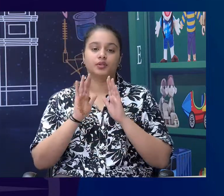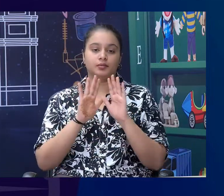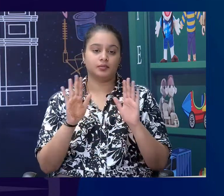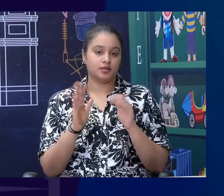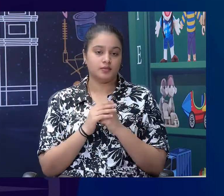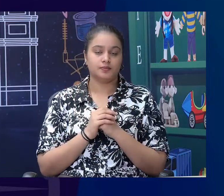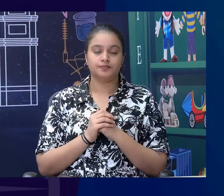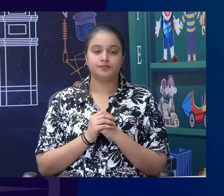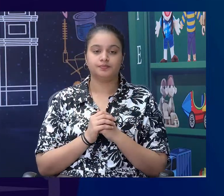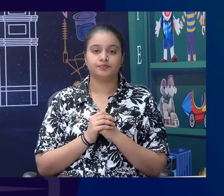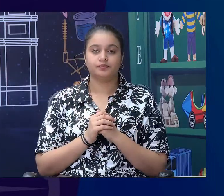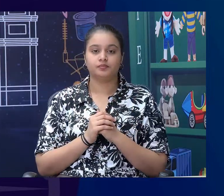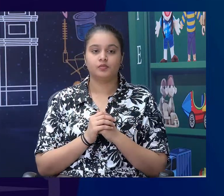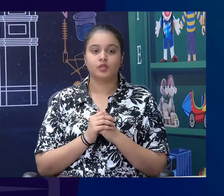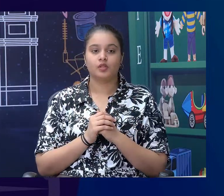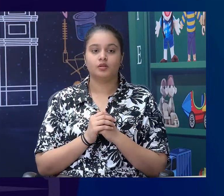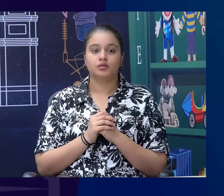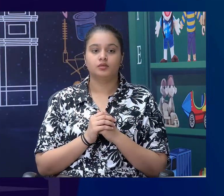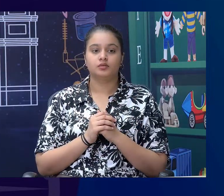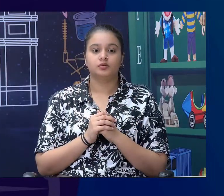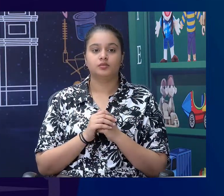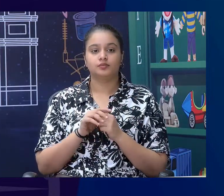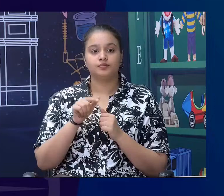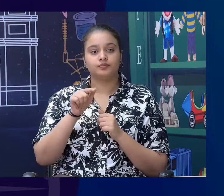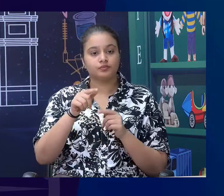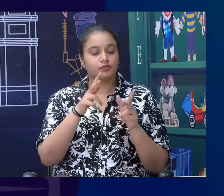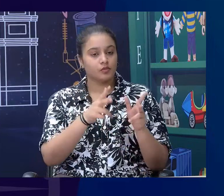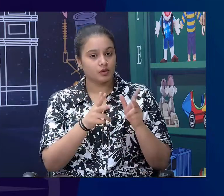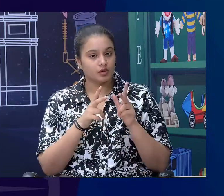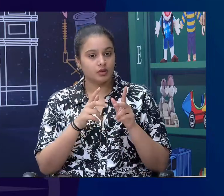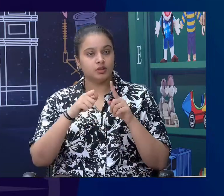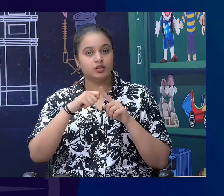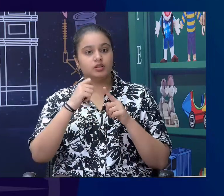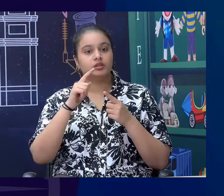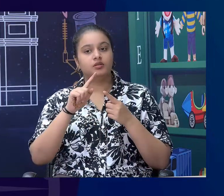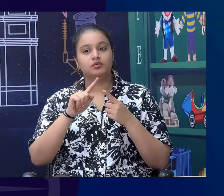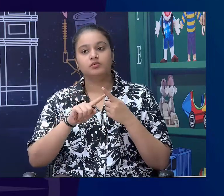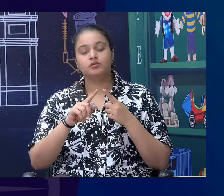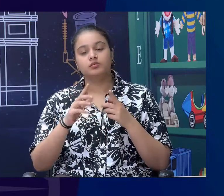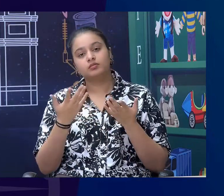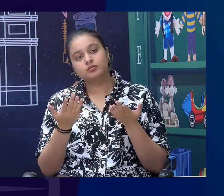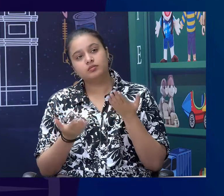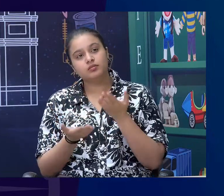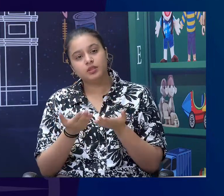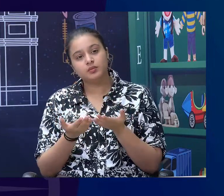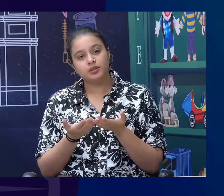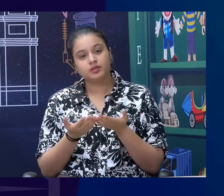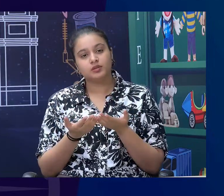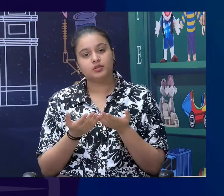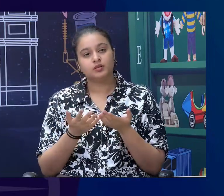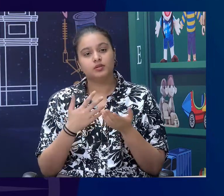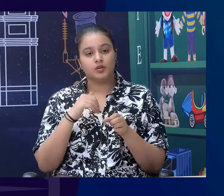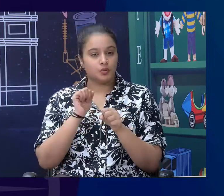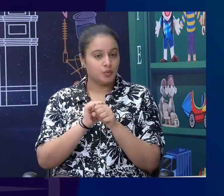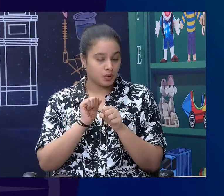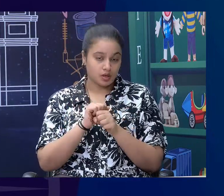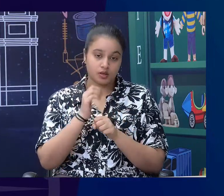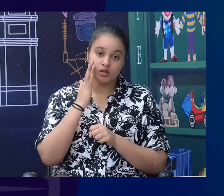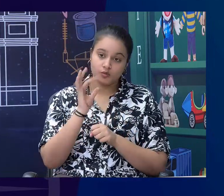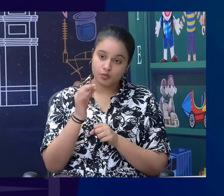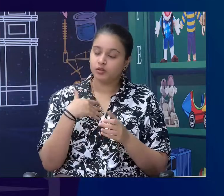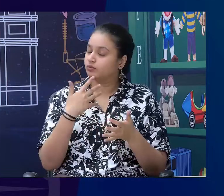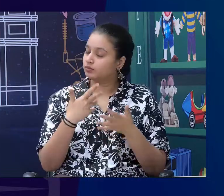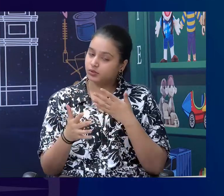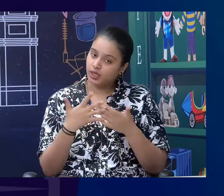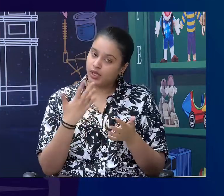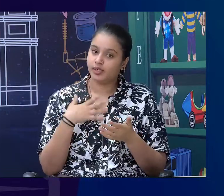story. Exactly. Key takeaways of the story. Can you tell me what the key takeaway is? Of course, because I think the work is very important. Any kind